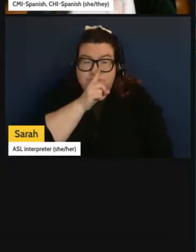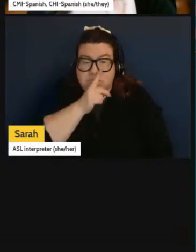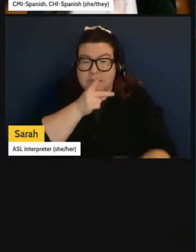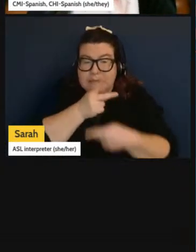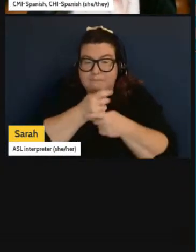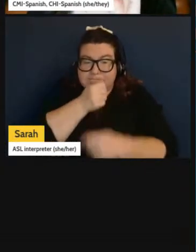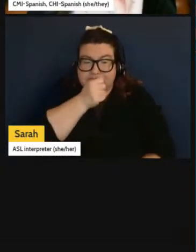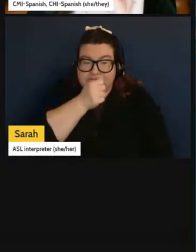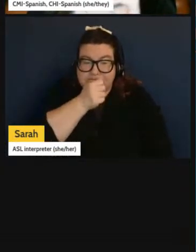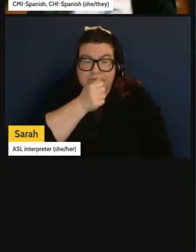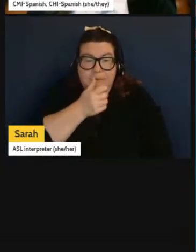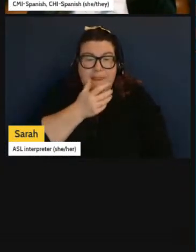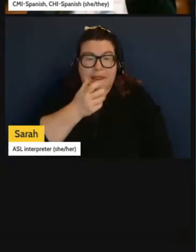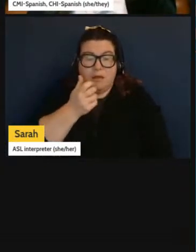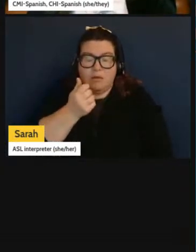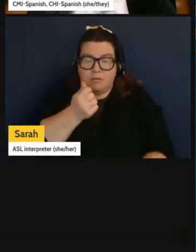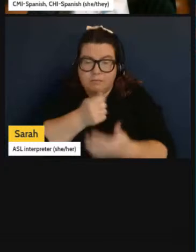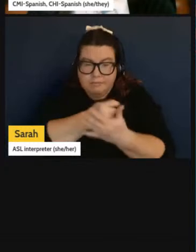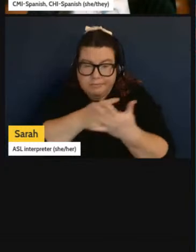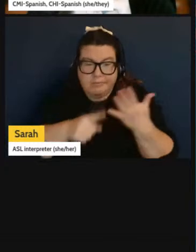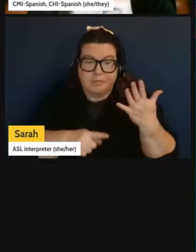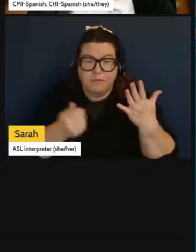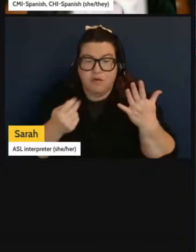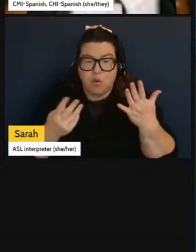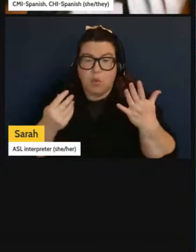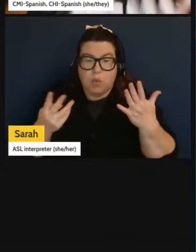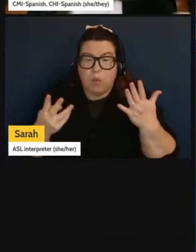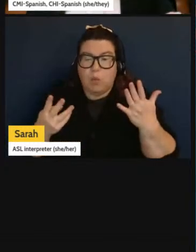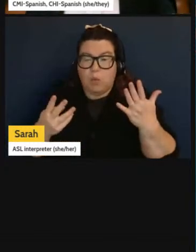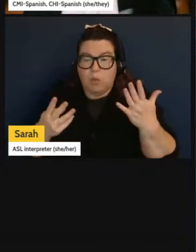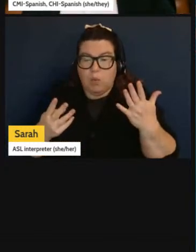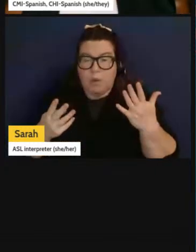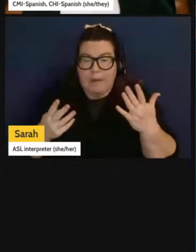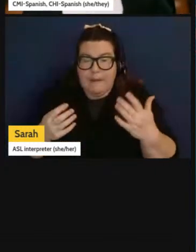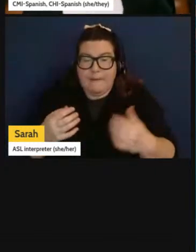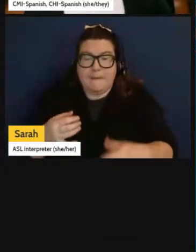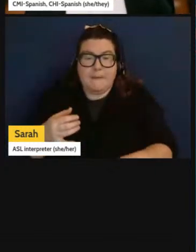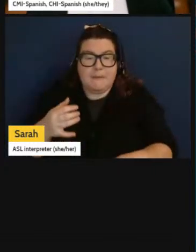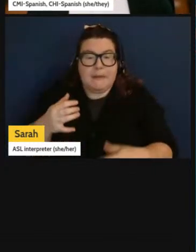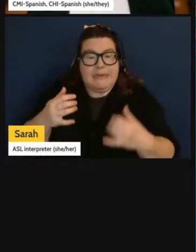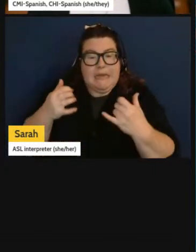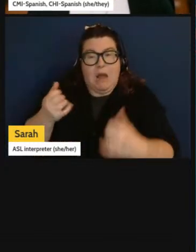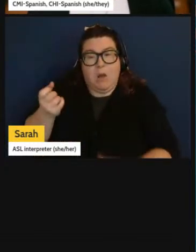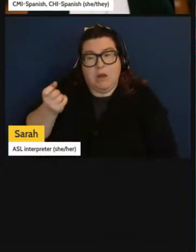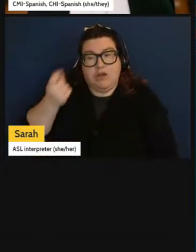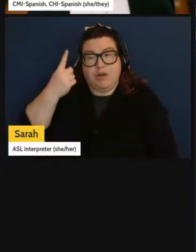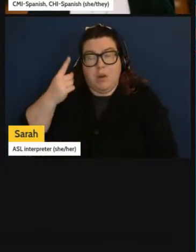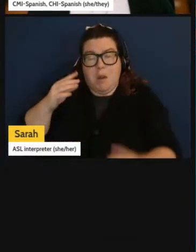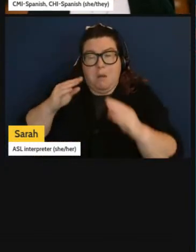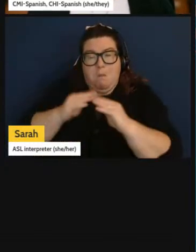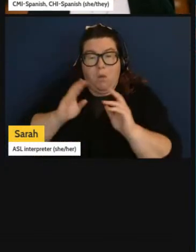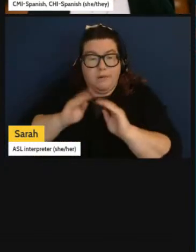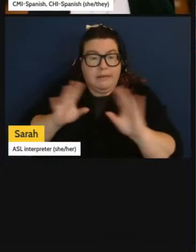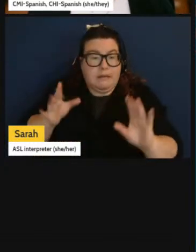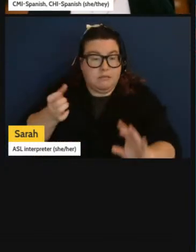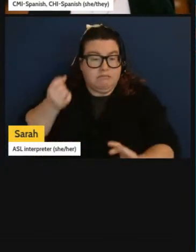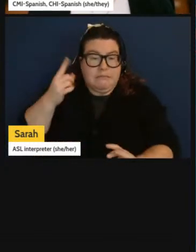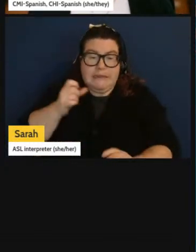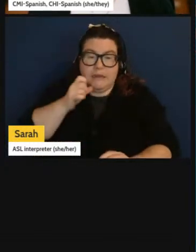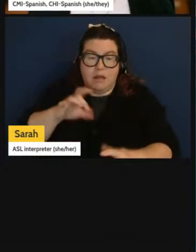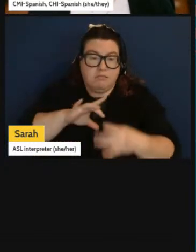because there's multiple. But now that our understanding has increased, we know that that's not the case,